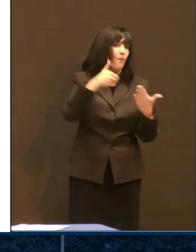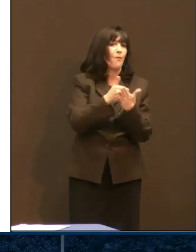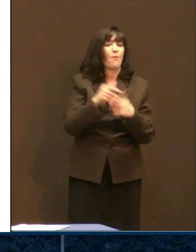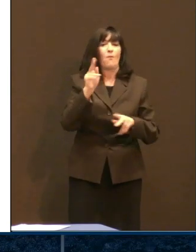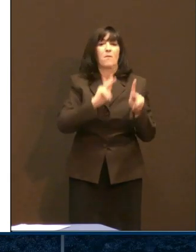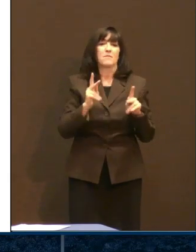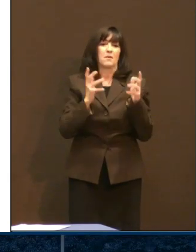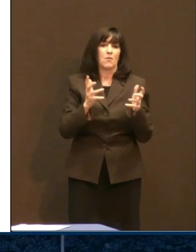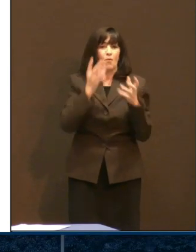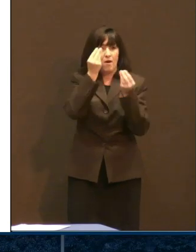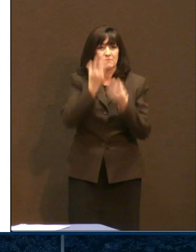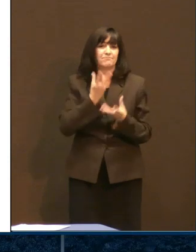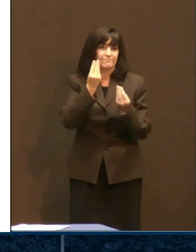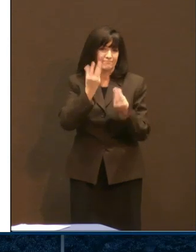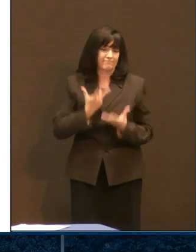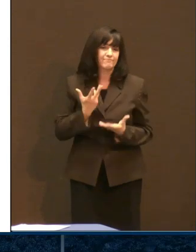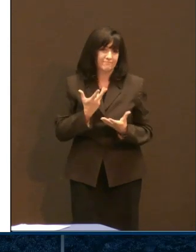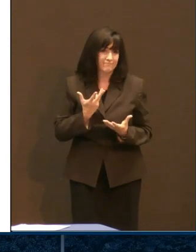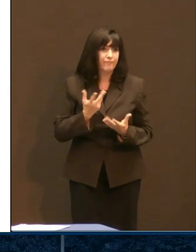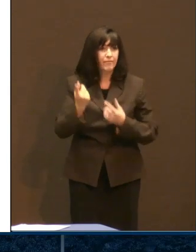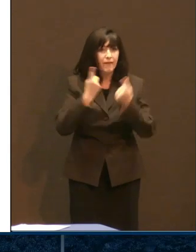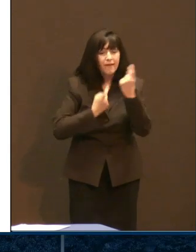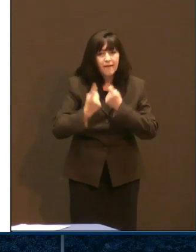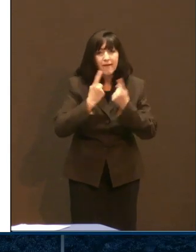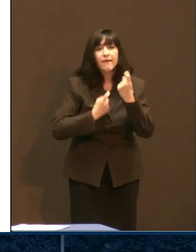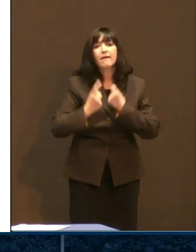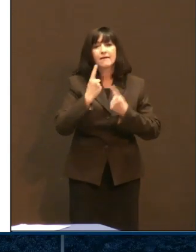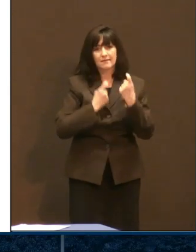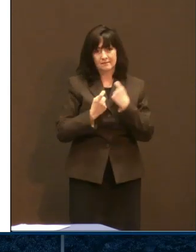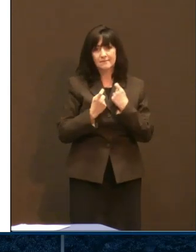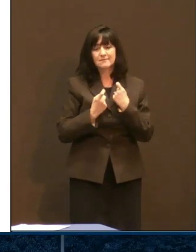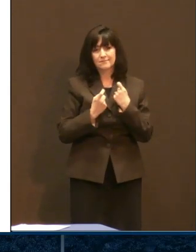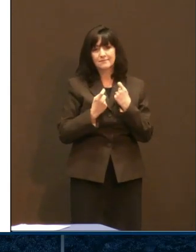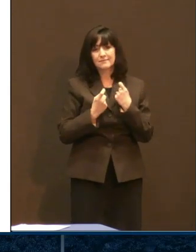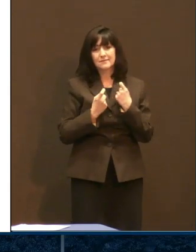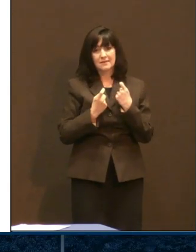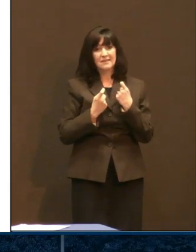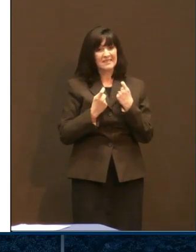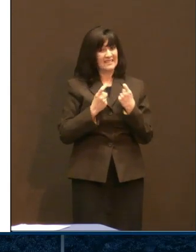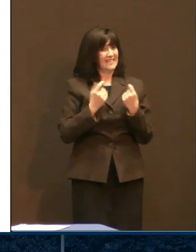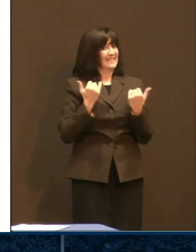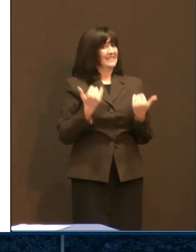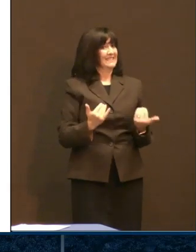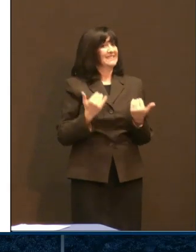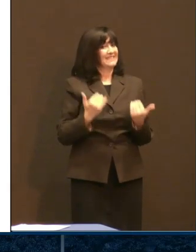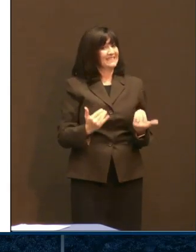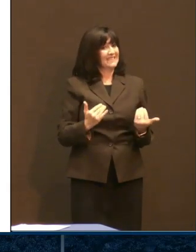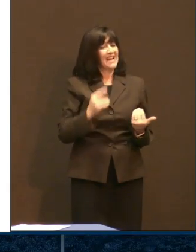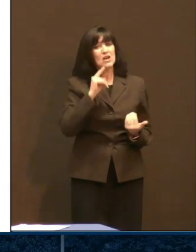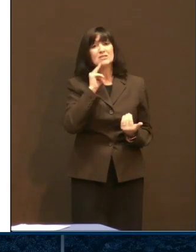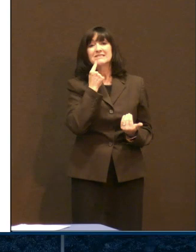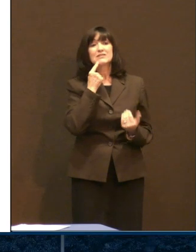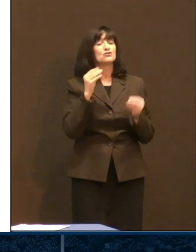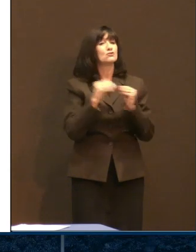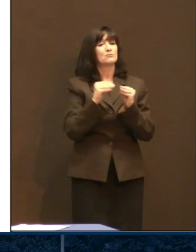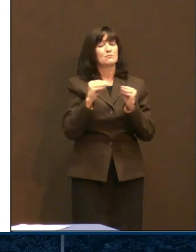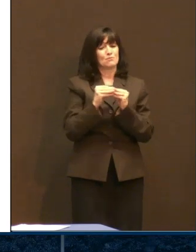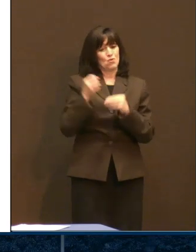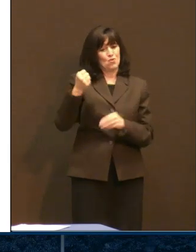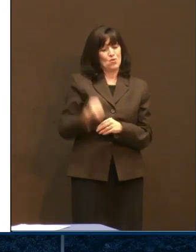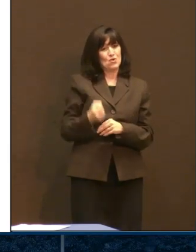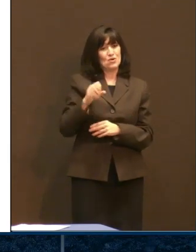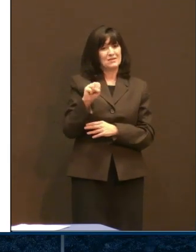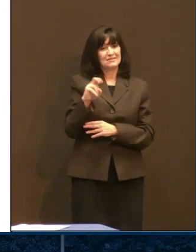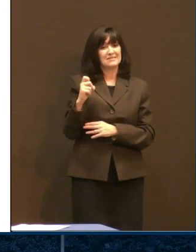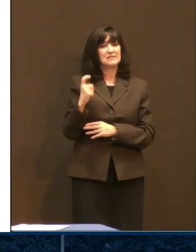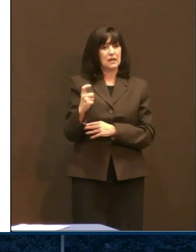Rattay said, we're still in an increasing number of cases scenario, particularly in Sussex County. And our success in moving to the next